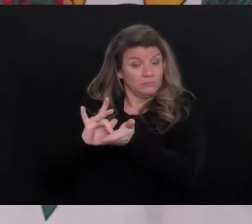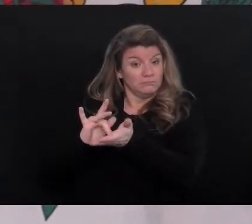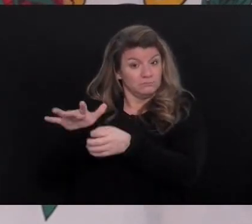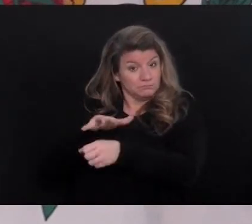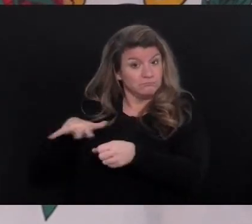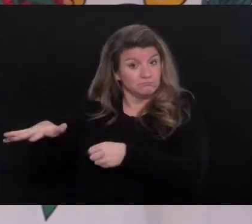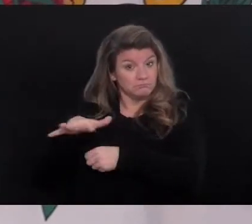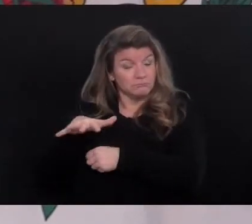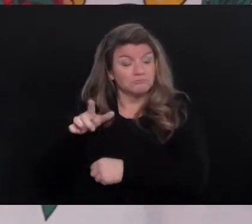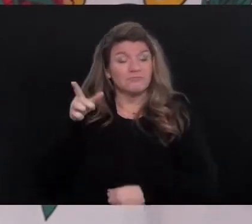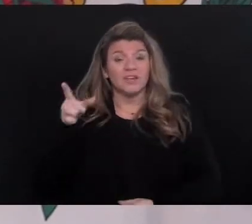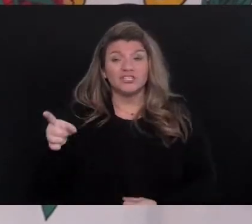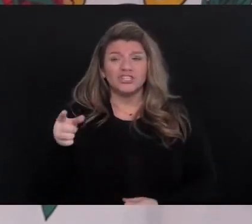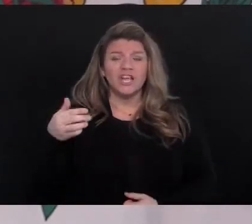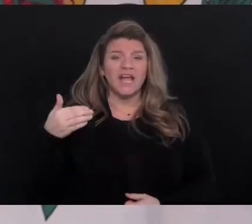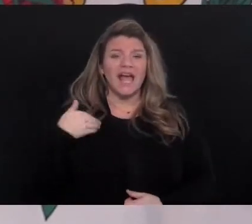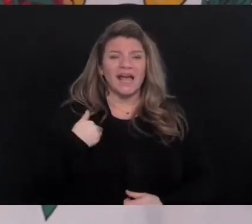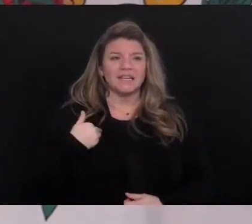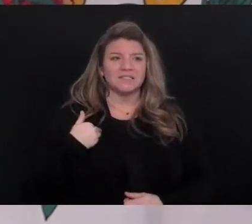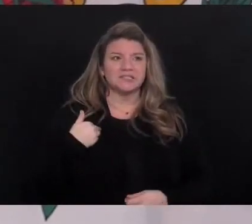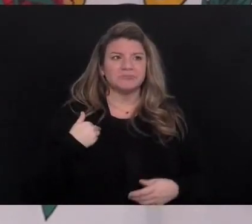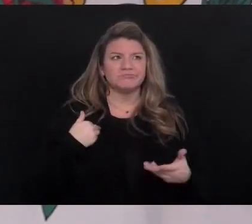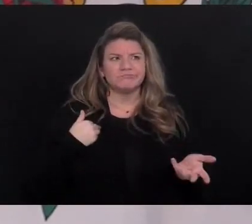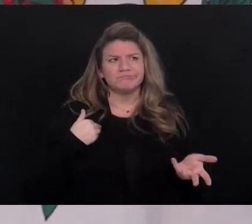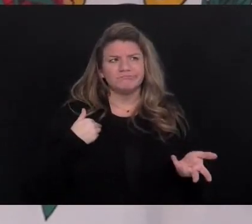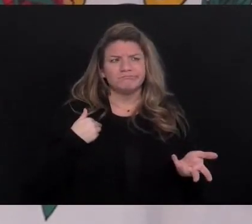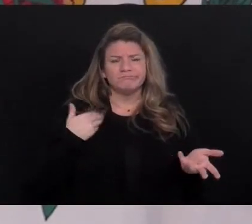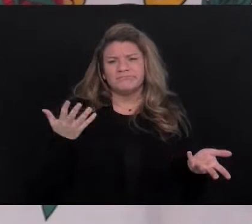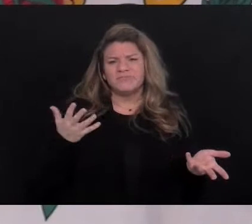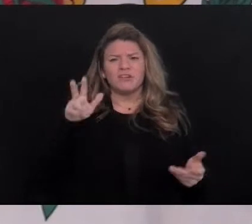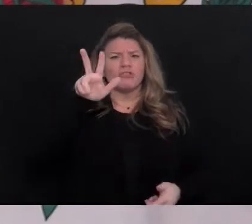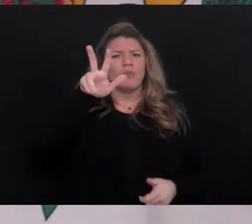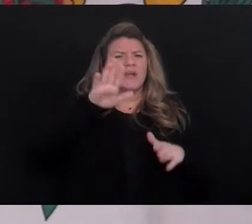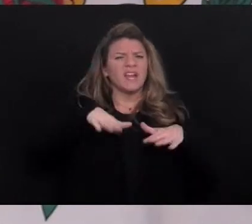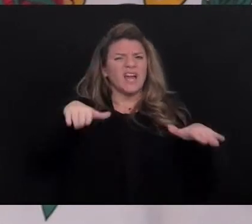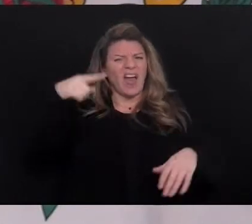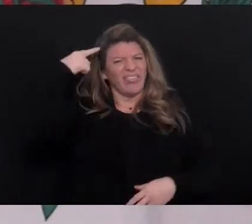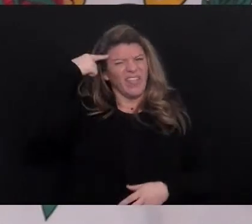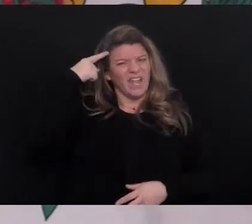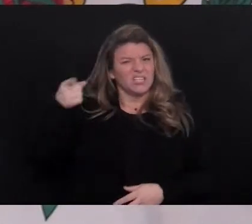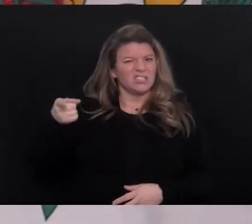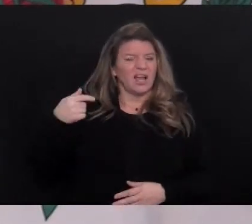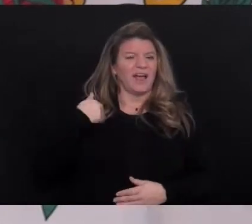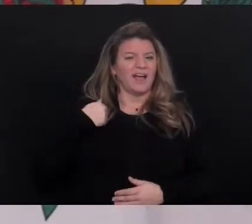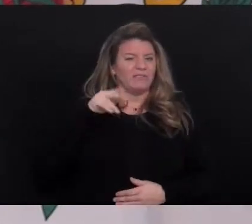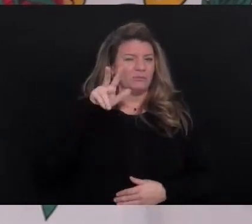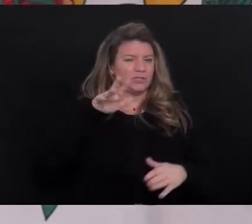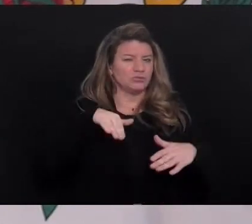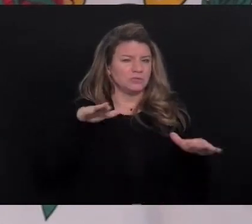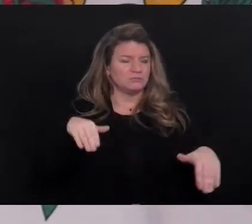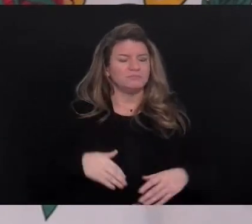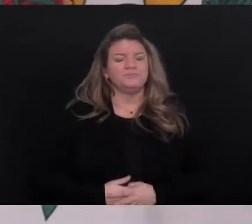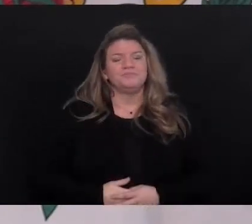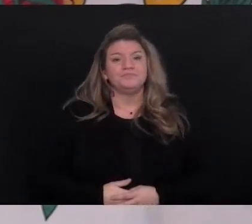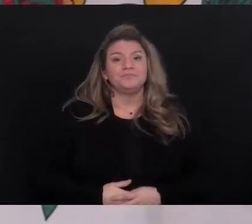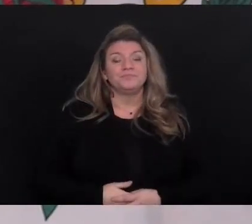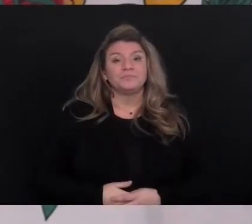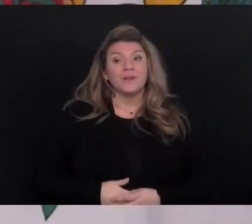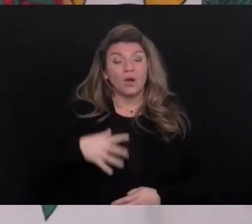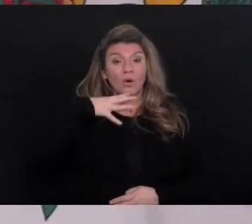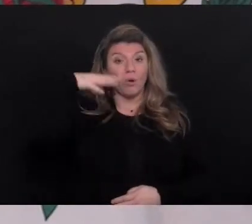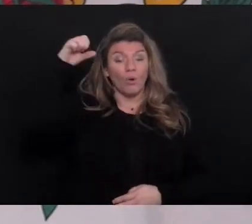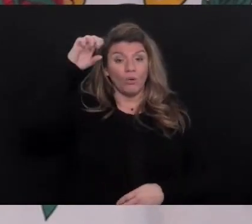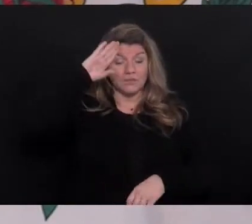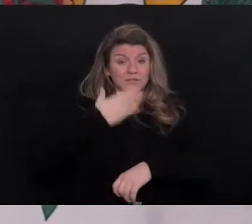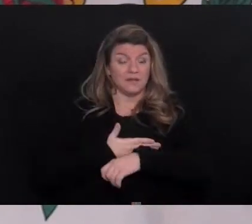know, she has, I think she has 3 children. You know, her oldest